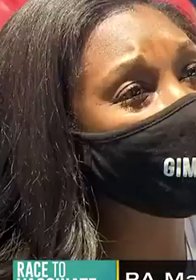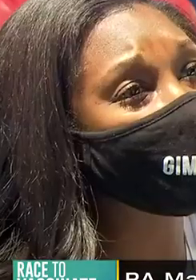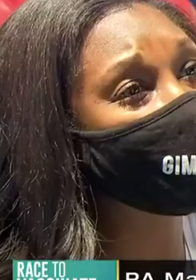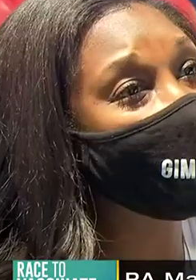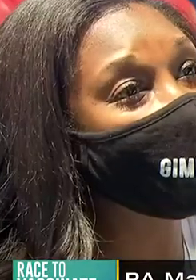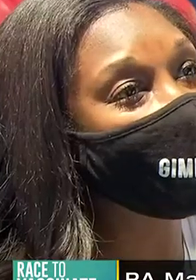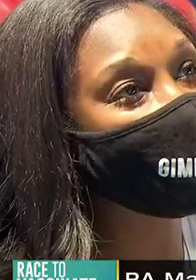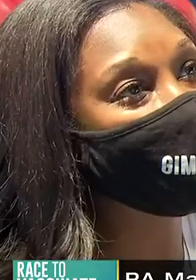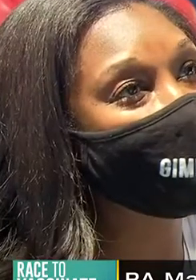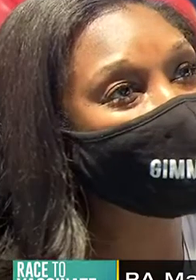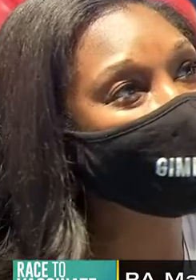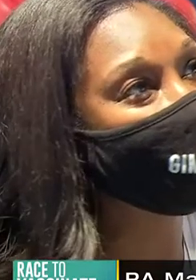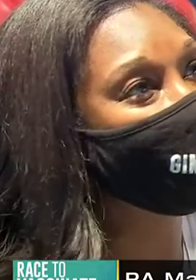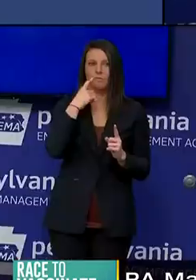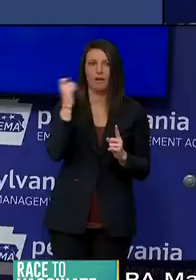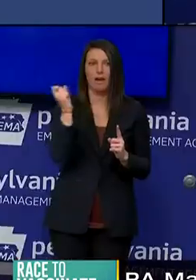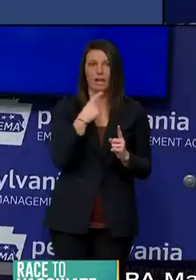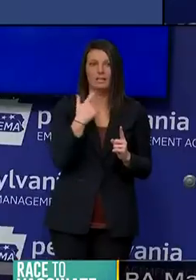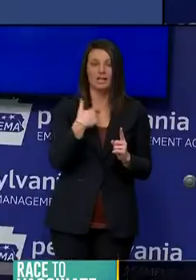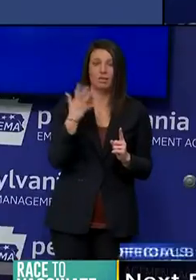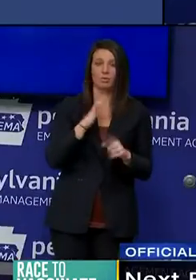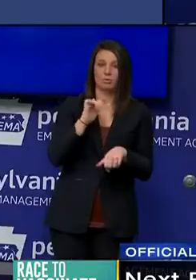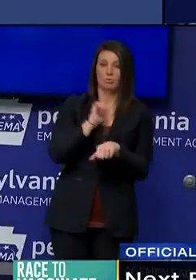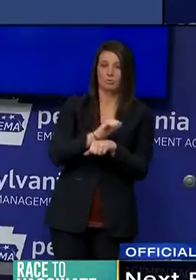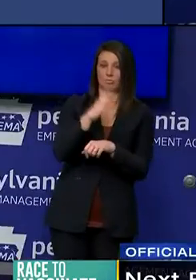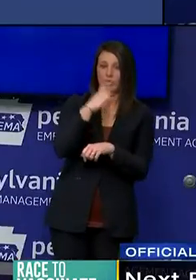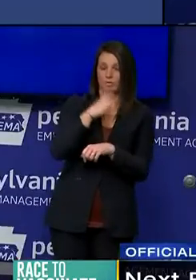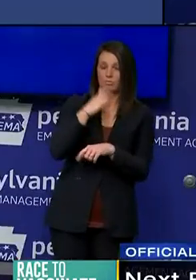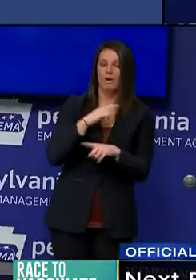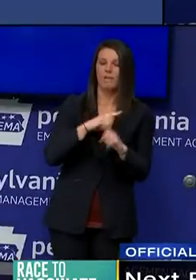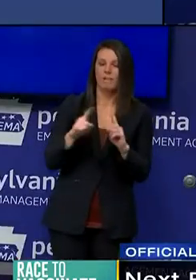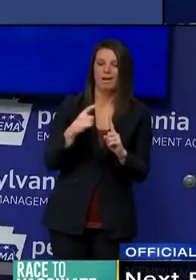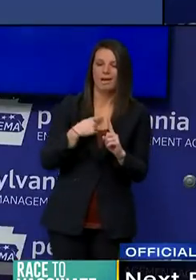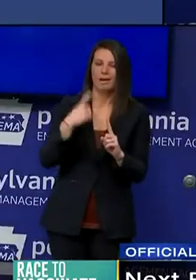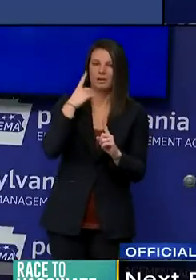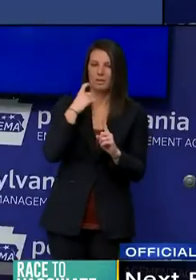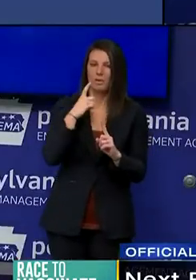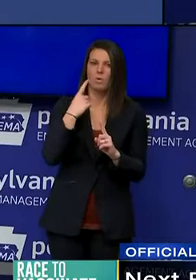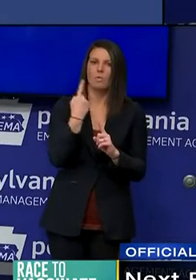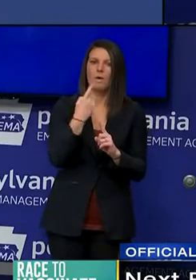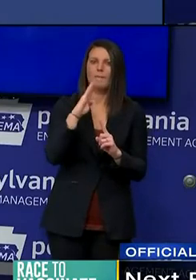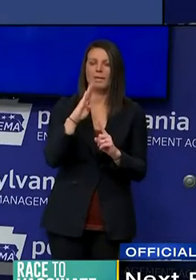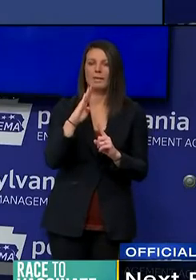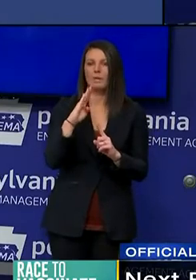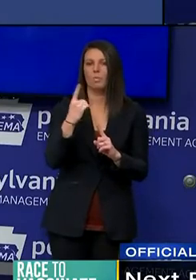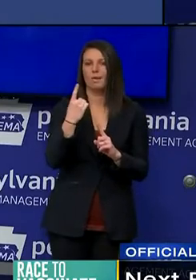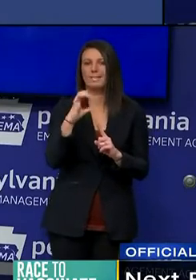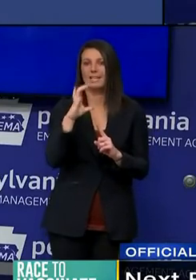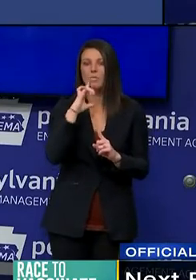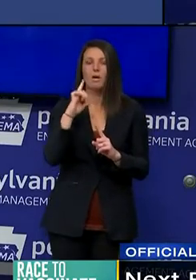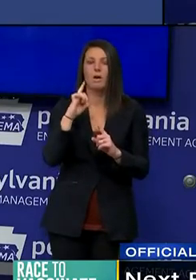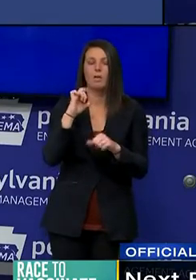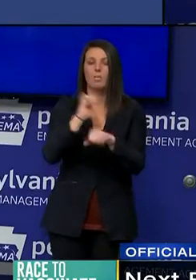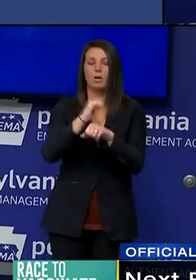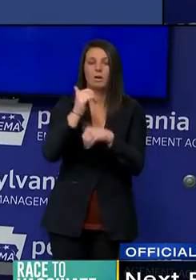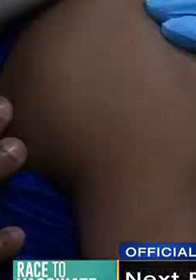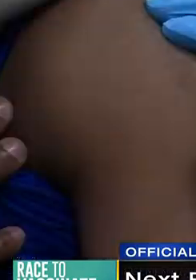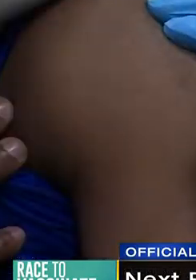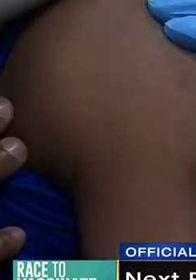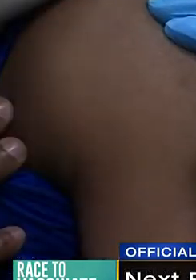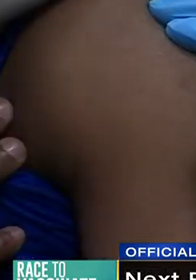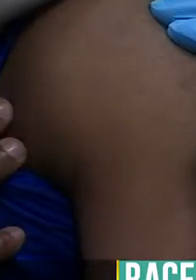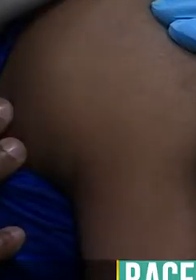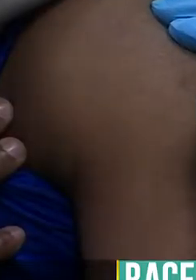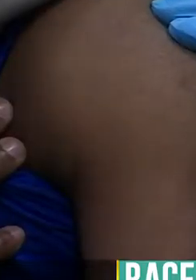through phases 1B and 1C. One thing I'll say is that I suspect we're going to move through 1B and 1C a lot faster than we saw with 1A.